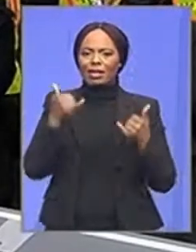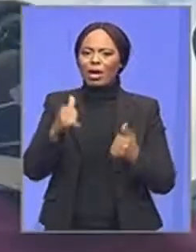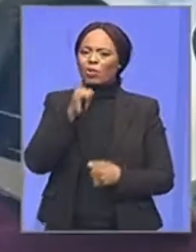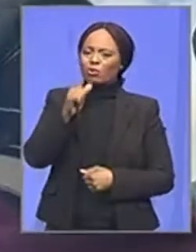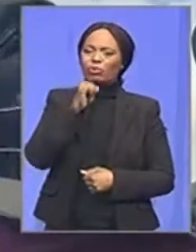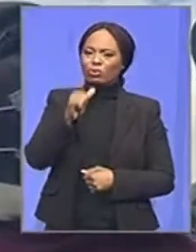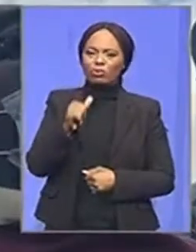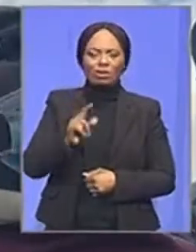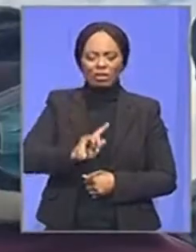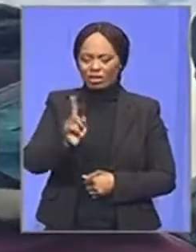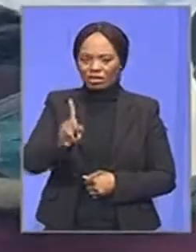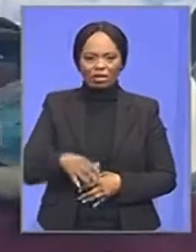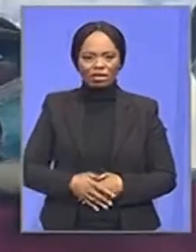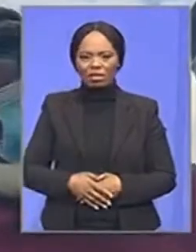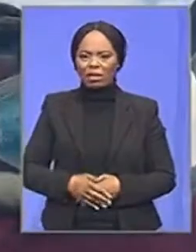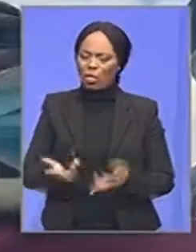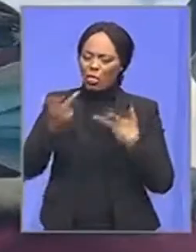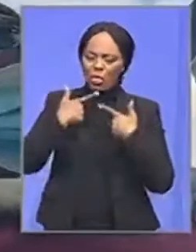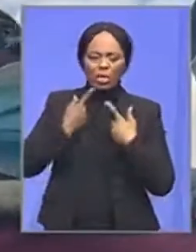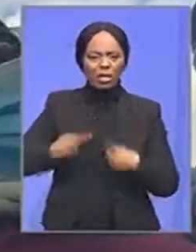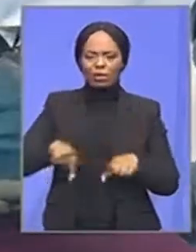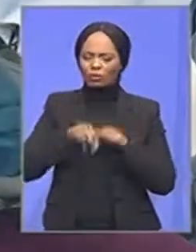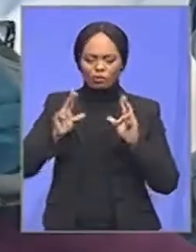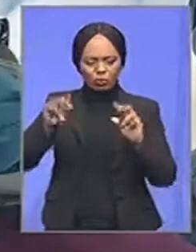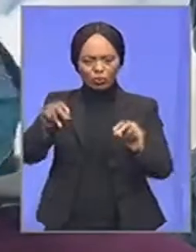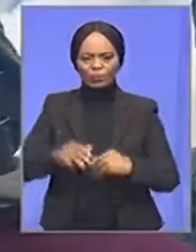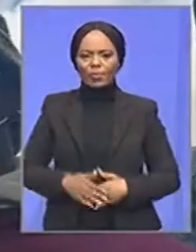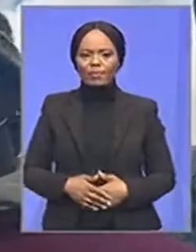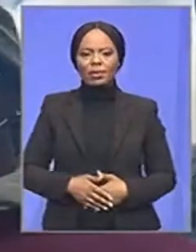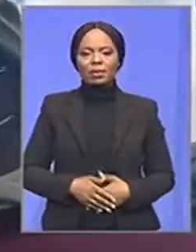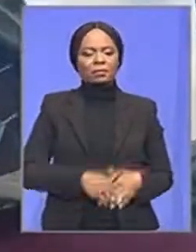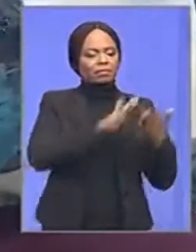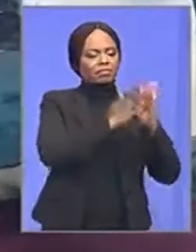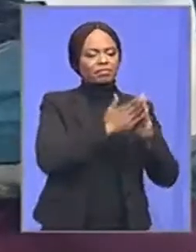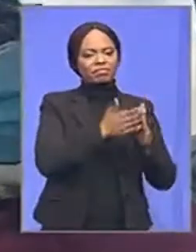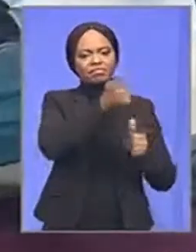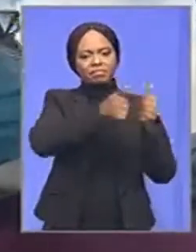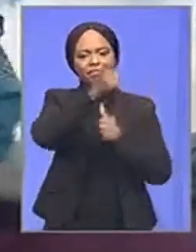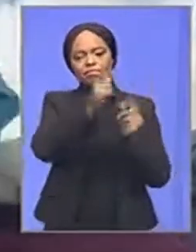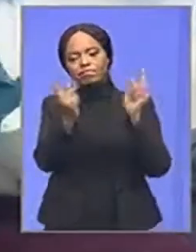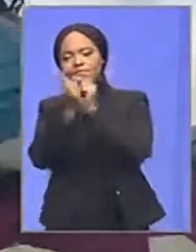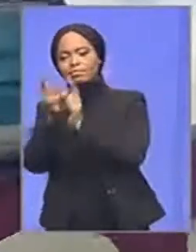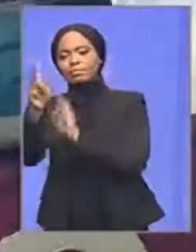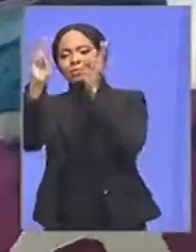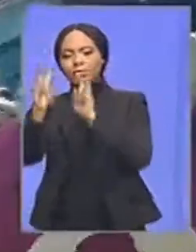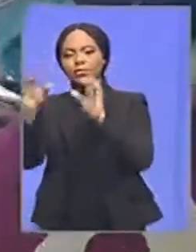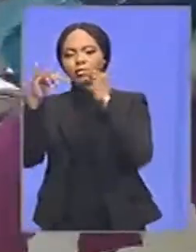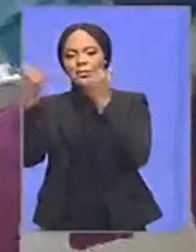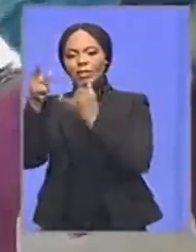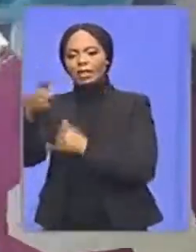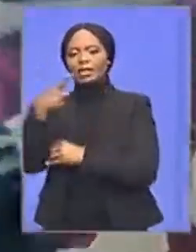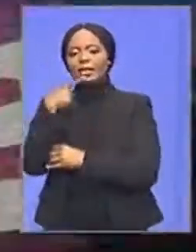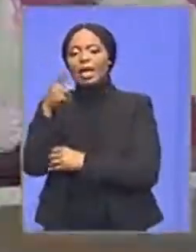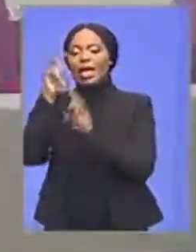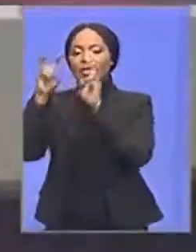can't. Go kgethilwe baemedi ba lesome go ya go kopana le batlhankedi ba Eskom empa Eskom ya re e nyaka dingongorago tsa bona dingwalwe